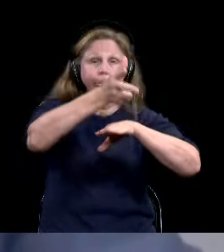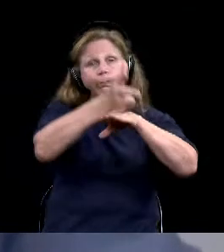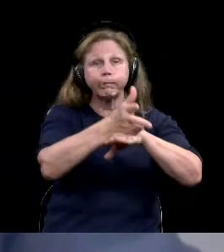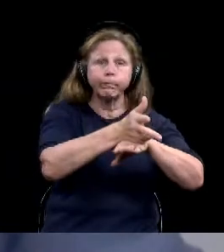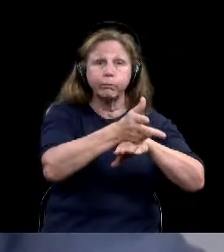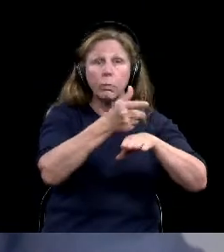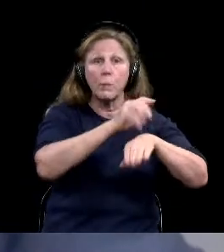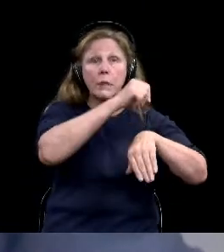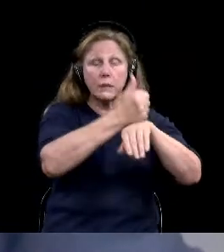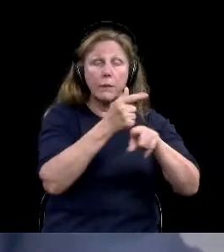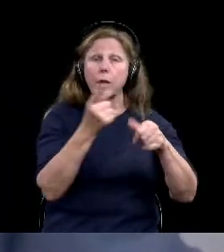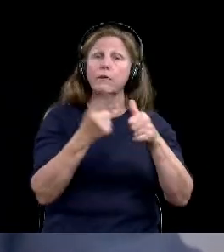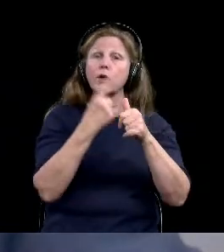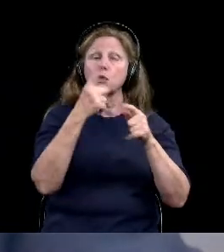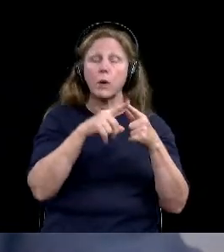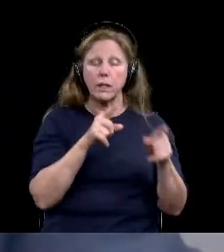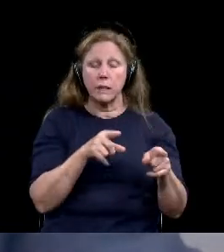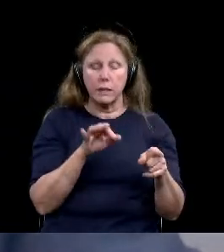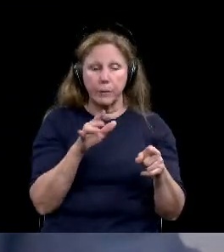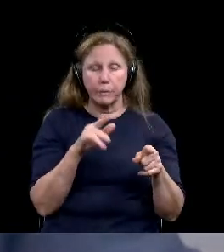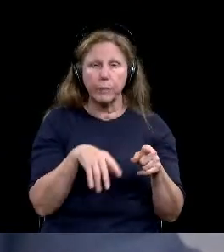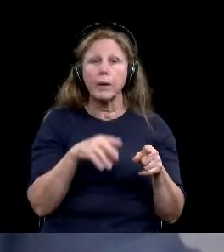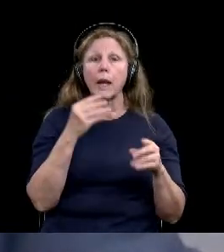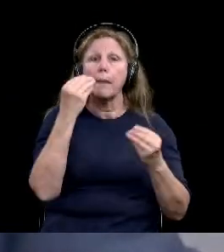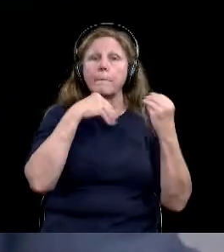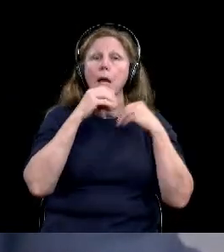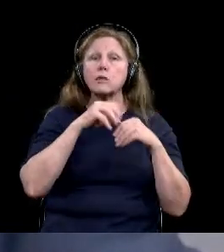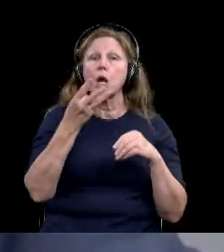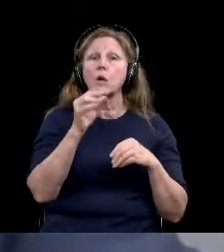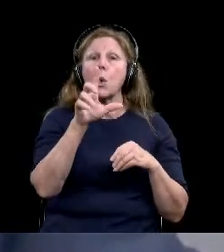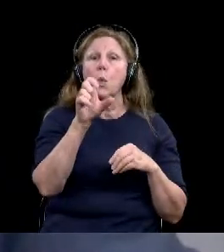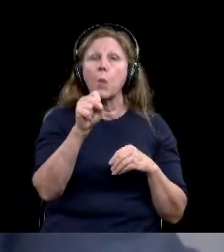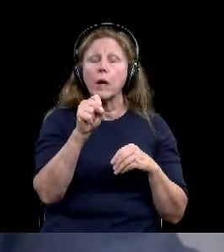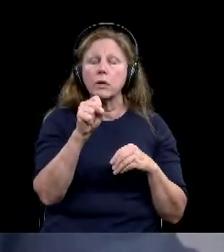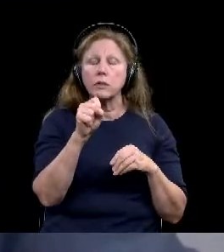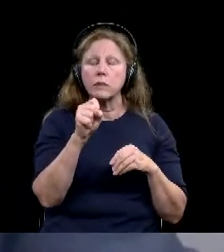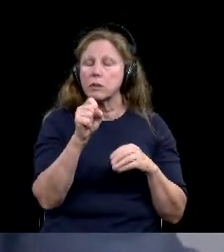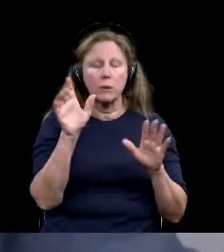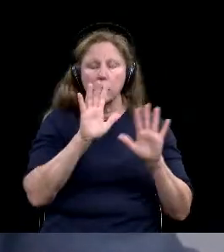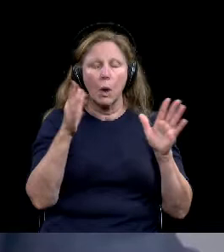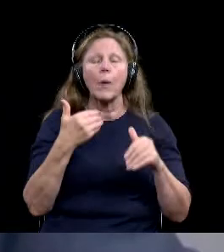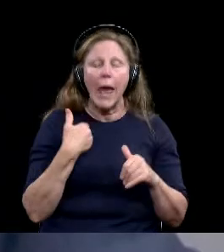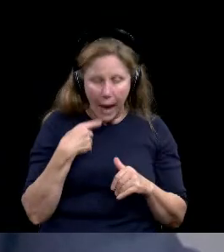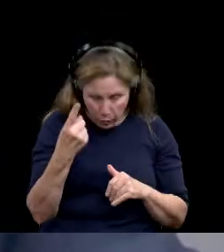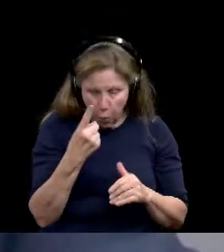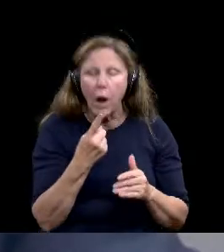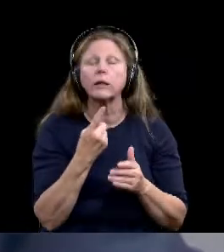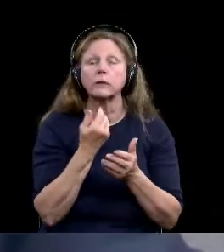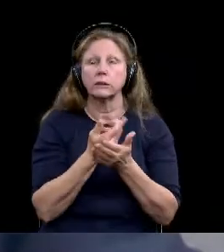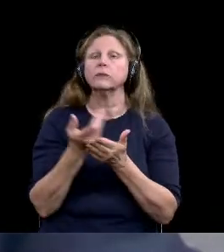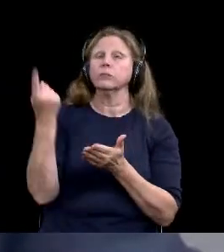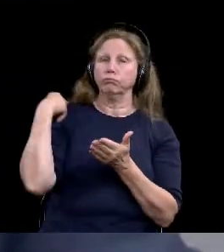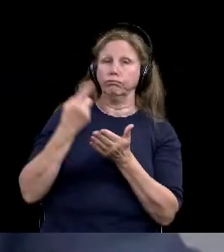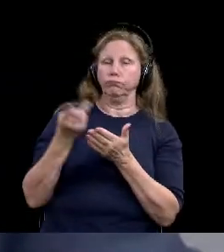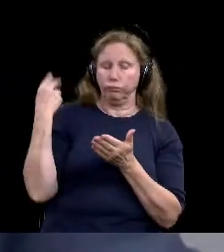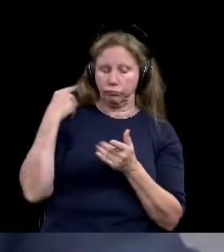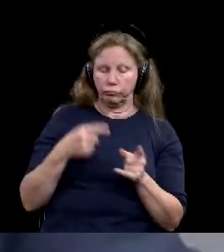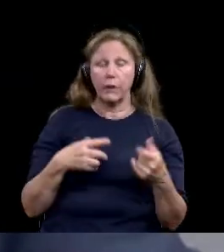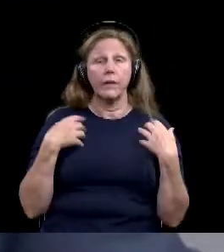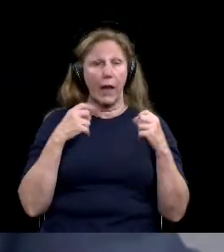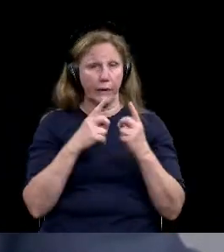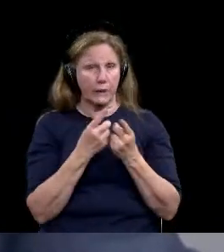a few weeks ago. The health district has also been administering vaccines to the Salvation Army staff. Another mobile